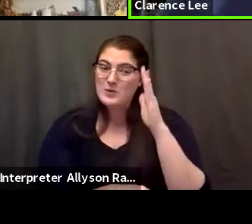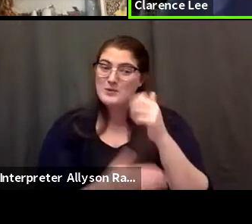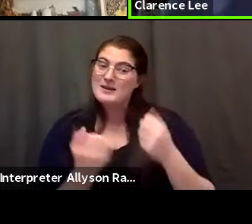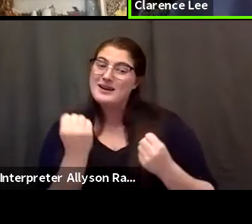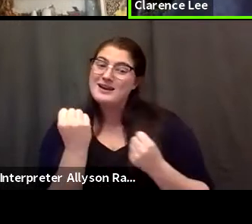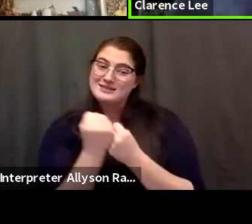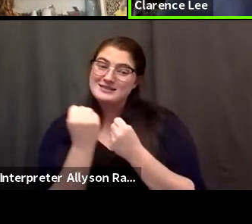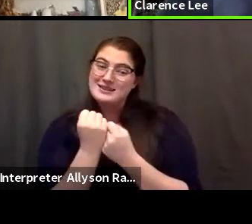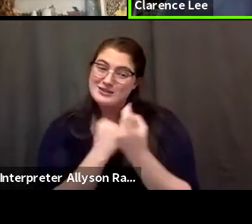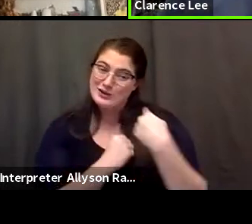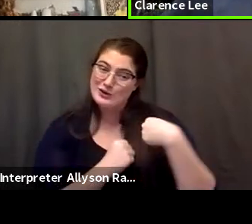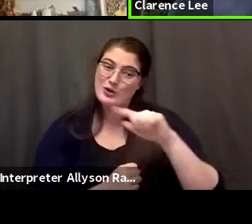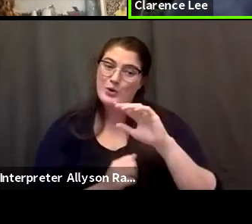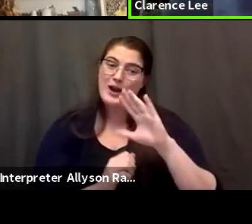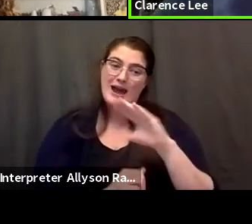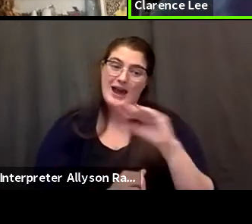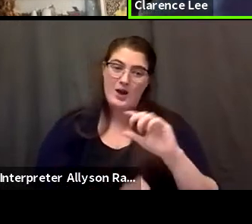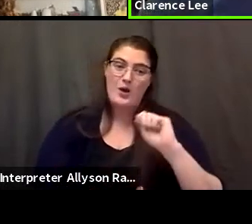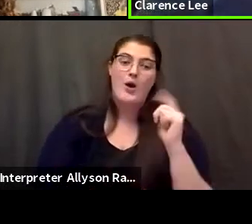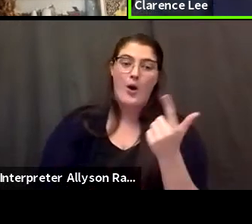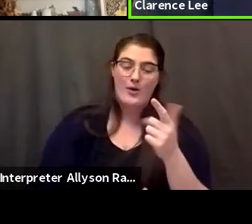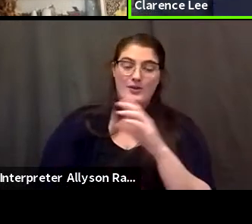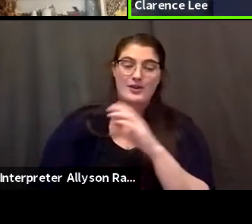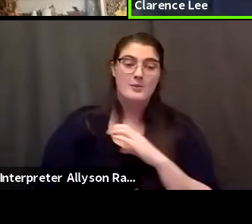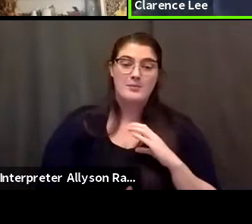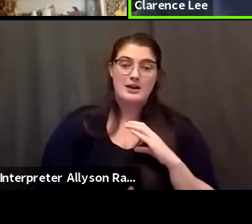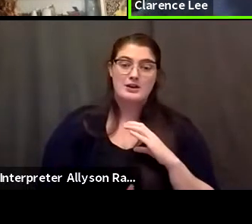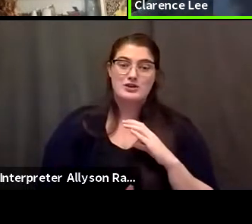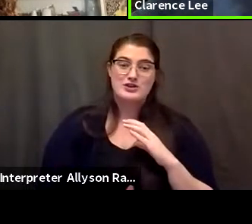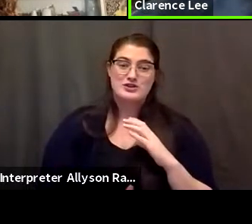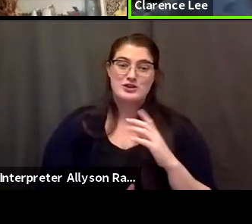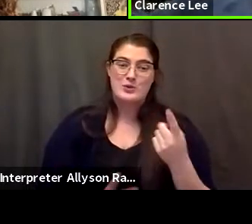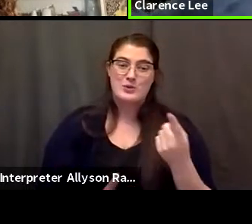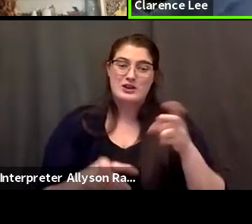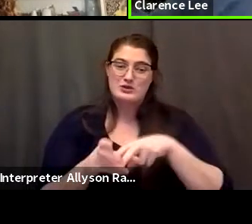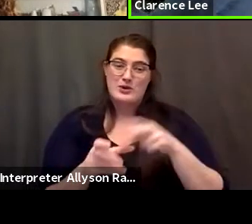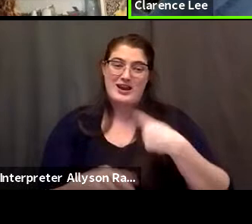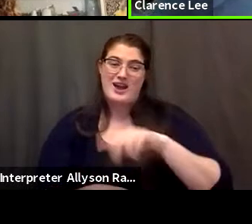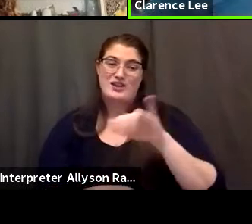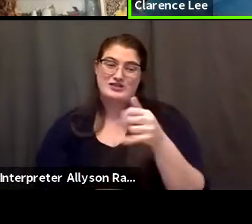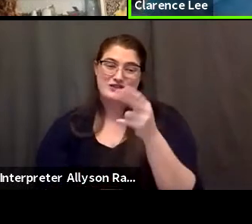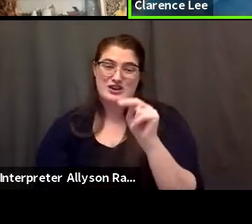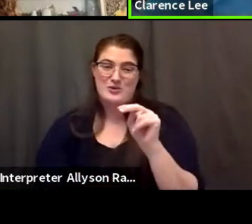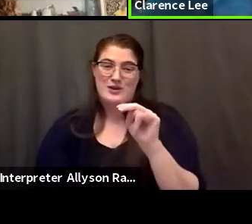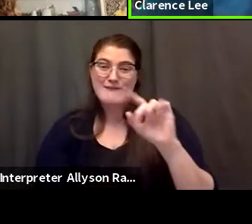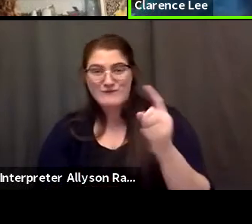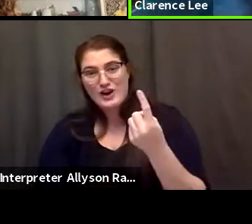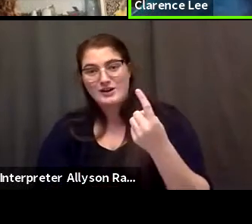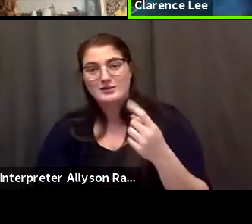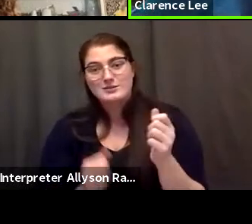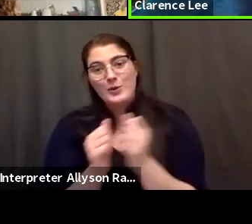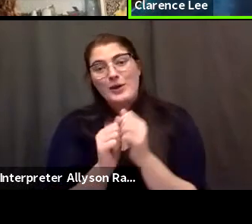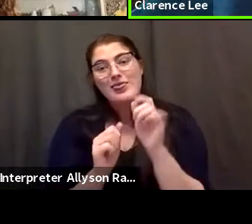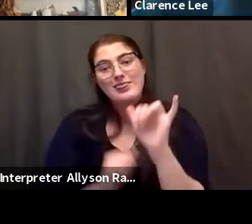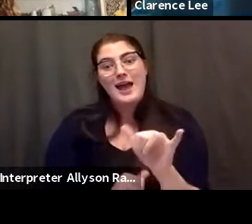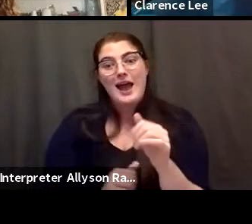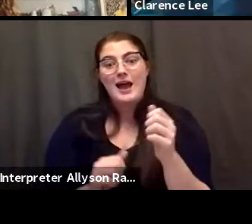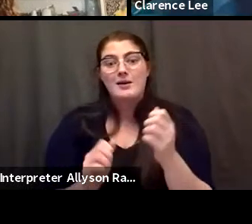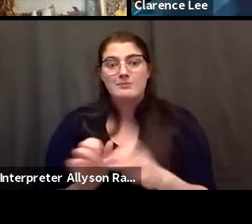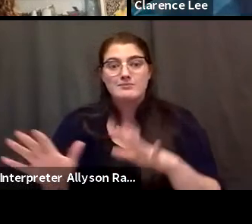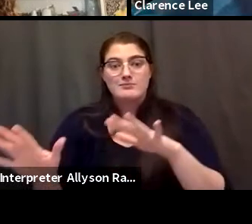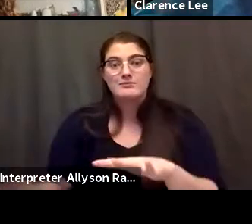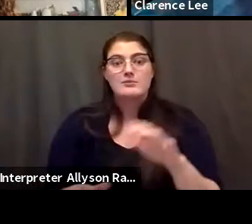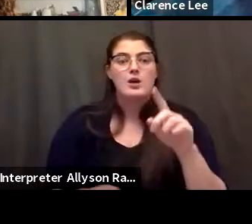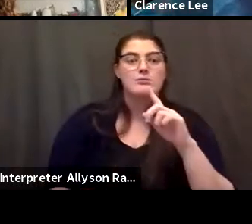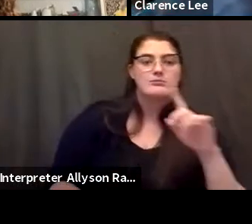you and all the commissioners as they come on board January the 1st. So with that, I'm going to adjourn the meeting. Actually,